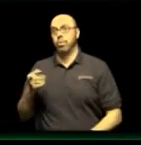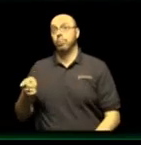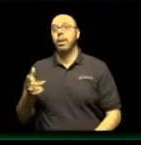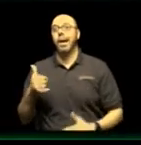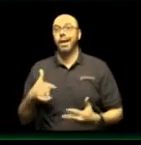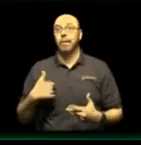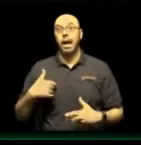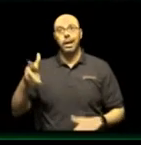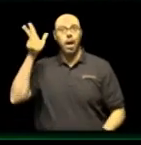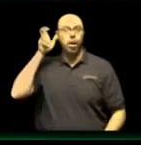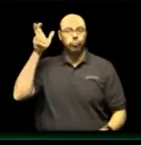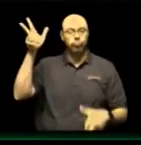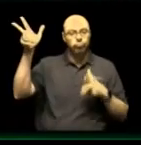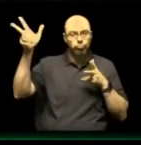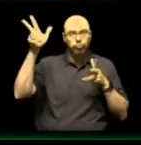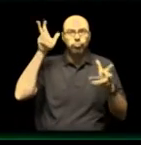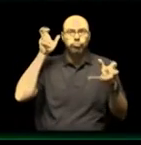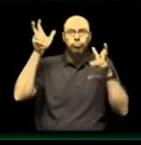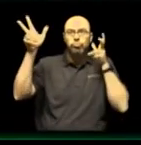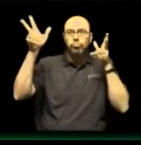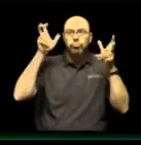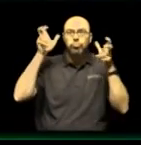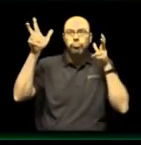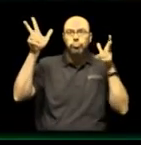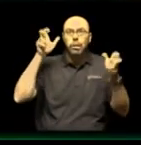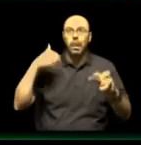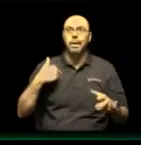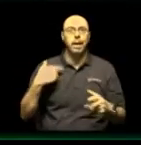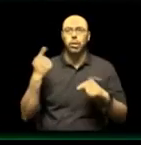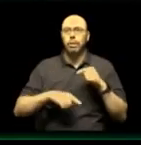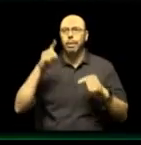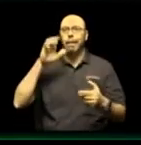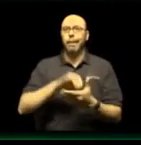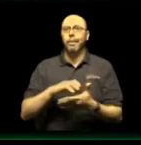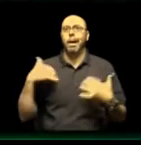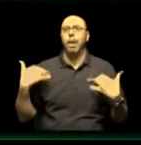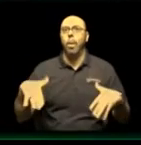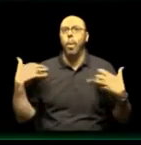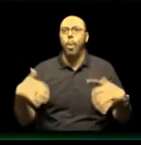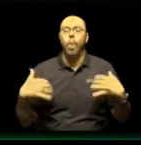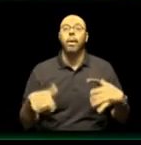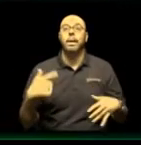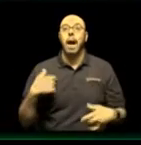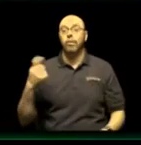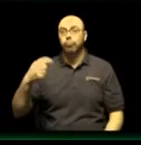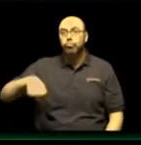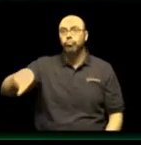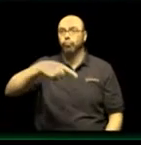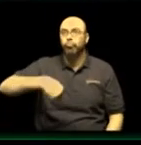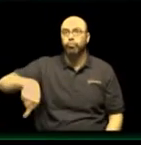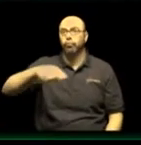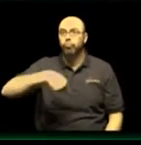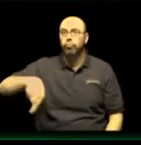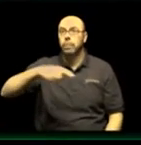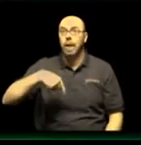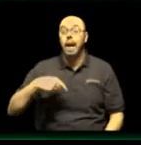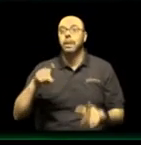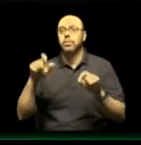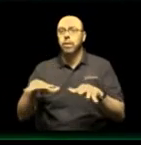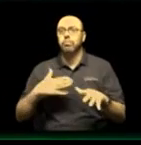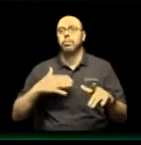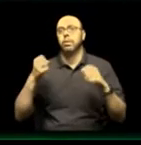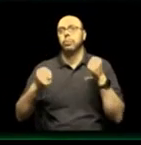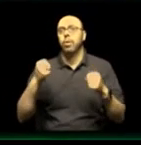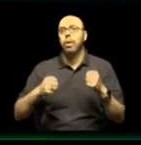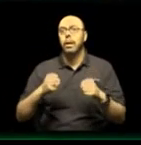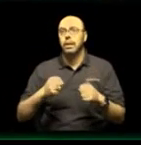them. They were impressed, they couldn't believe it. So I went out to track. I touched my car good